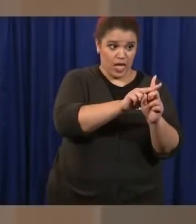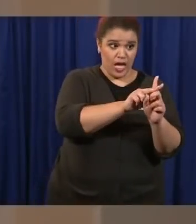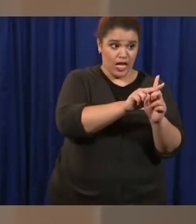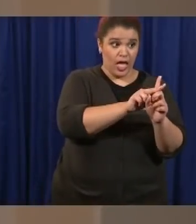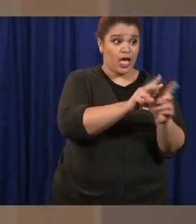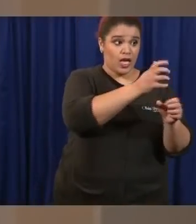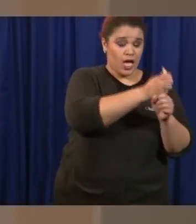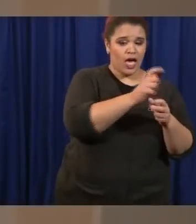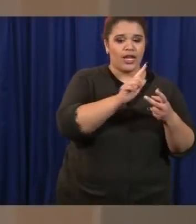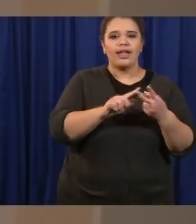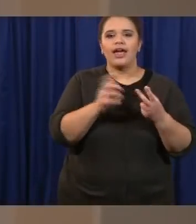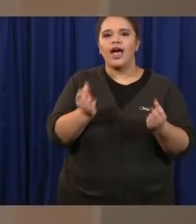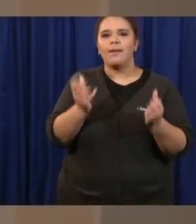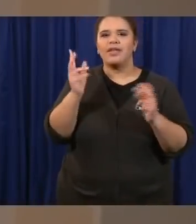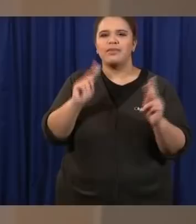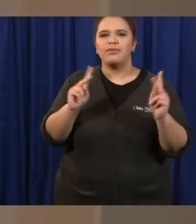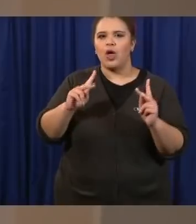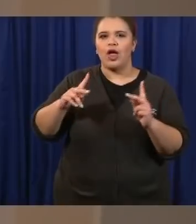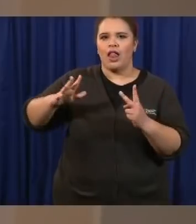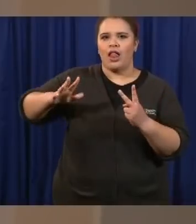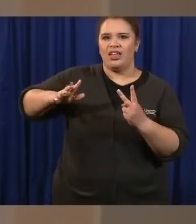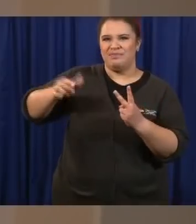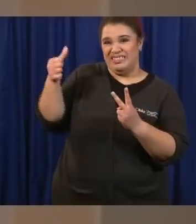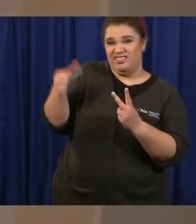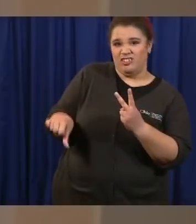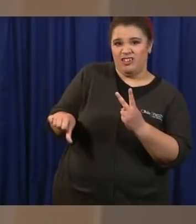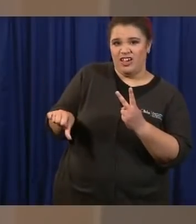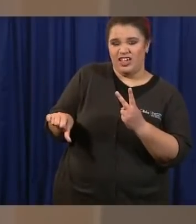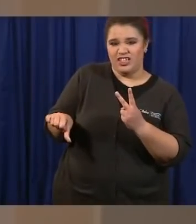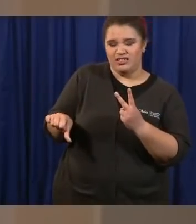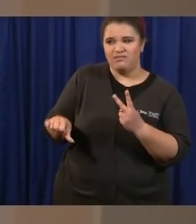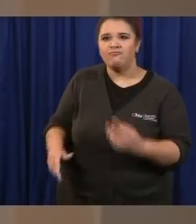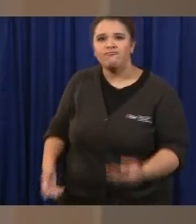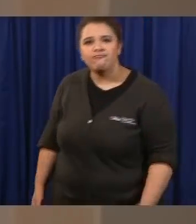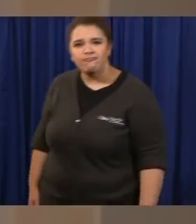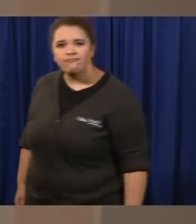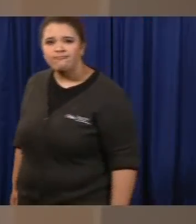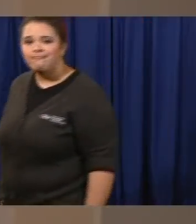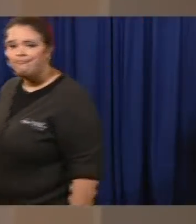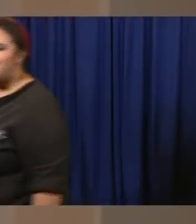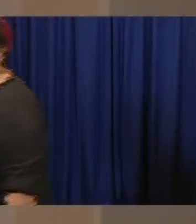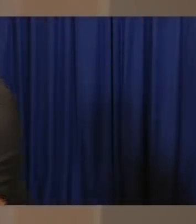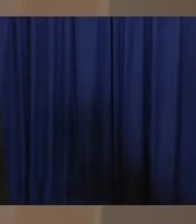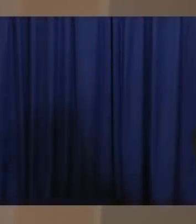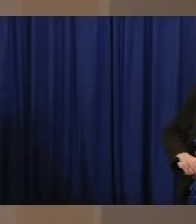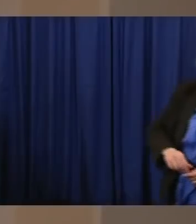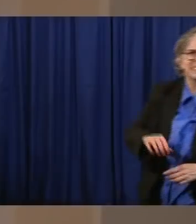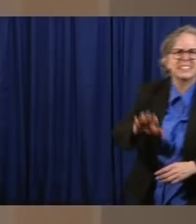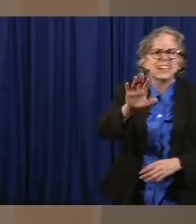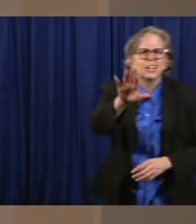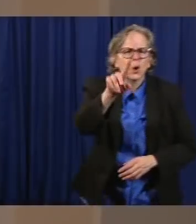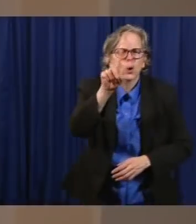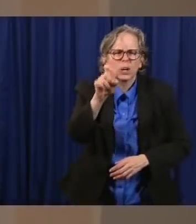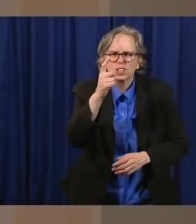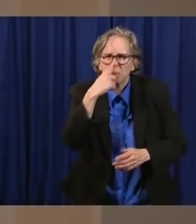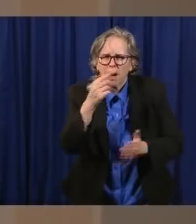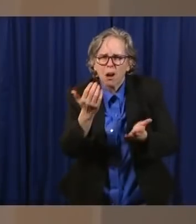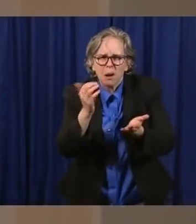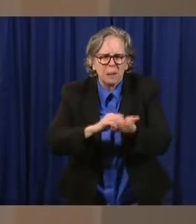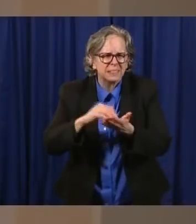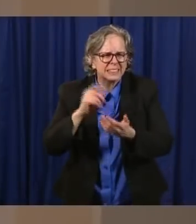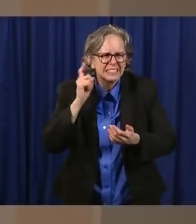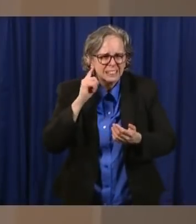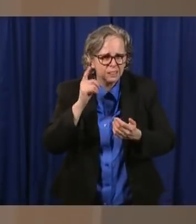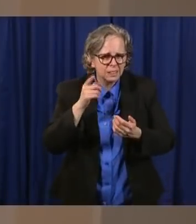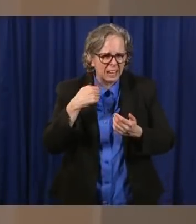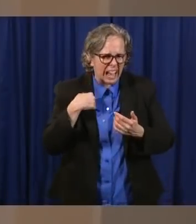The last part of your question. The first part of your question was sort of what I addressed in my opening remarks.